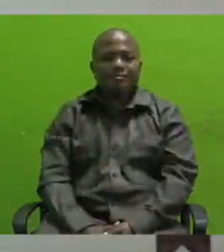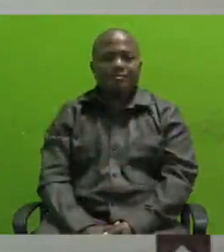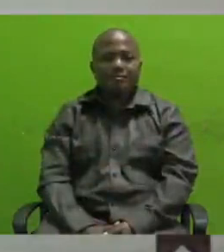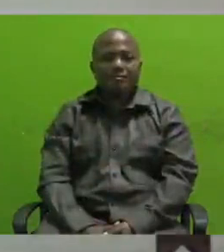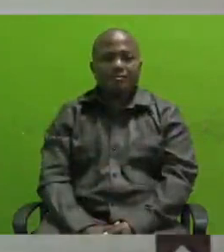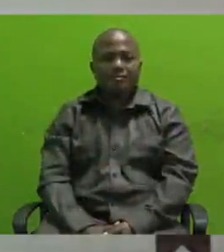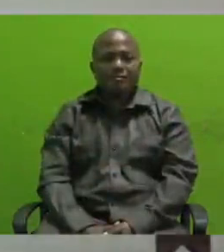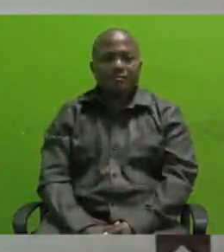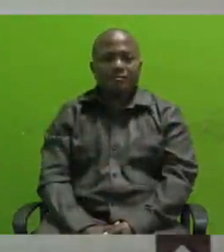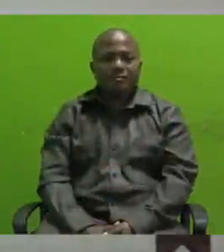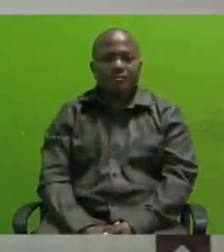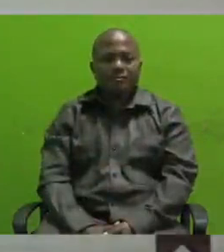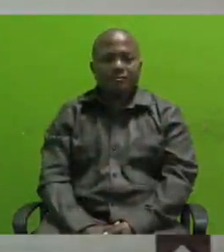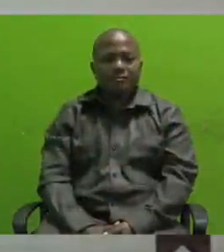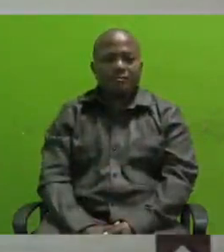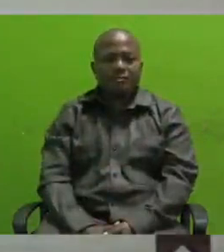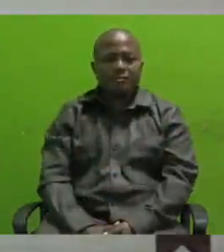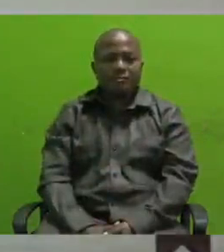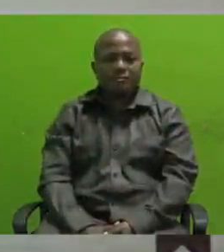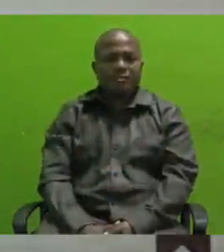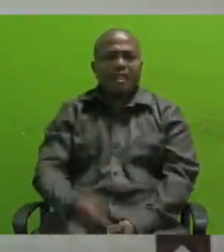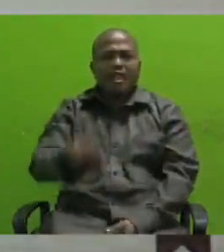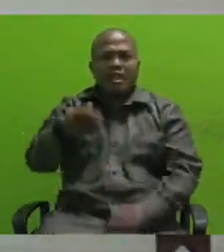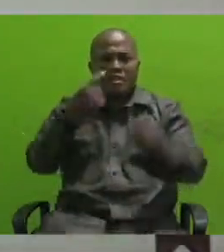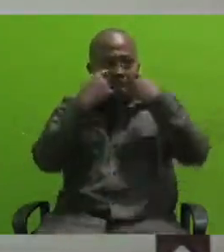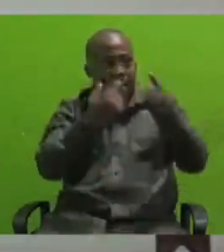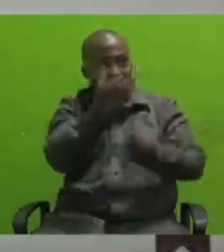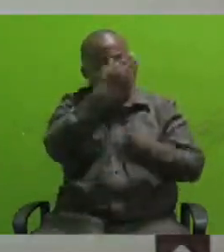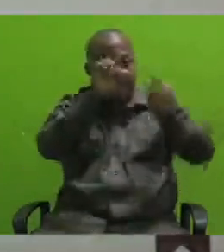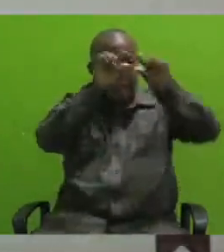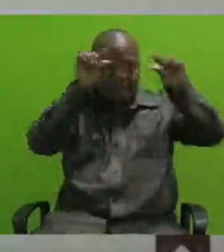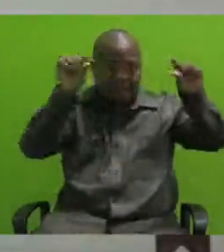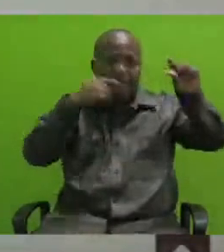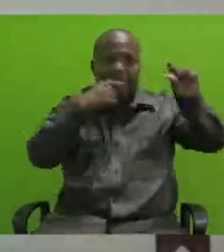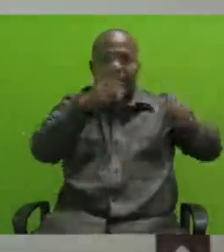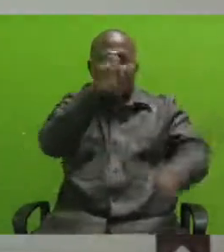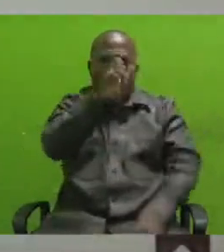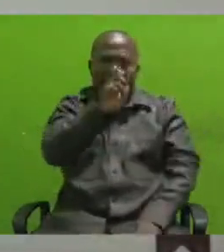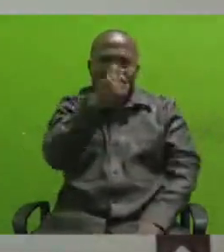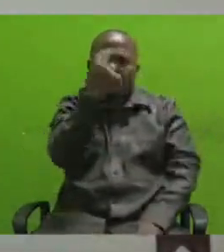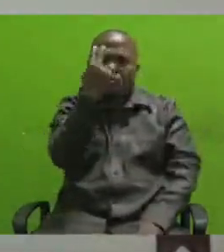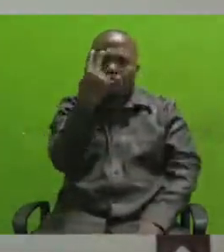Good. Let's take our equation that says x squared